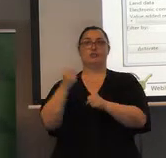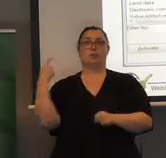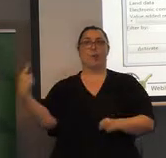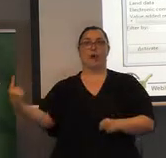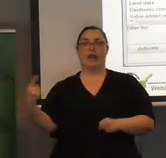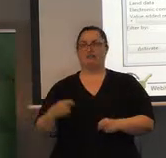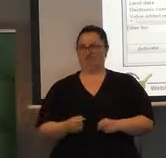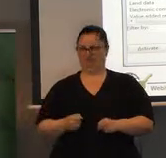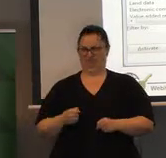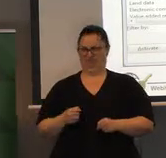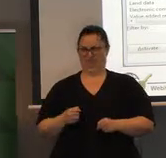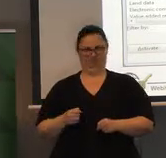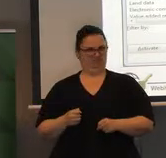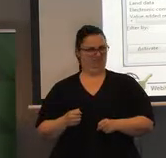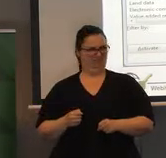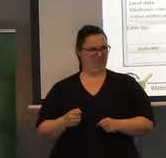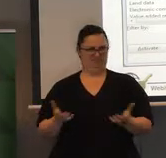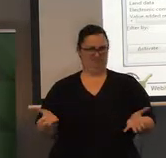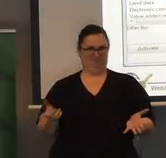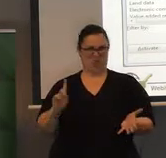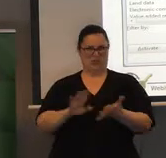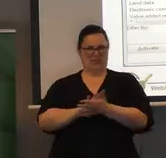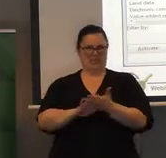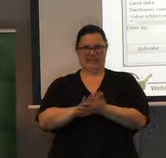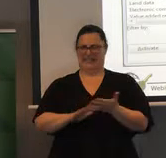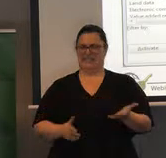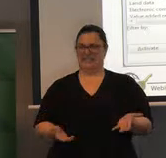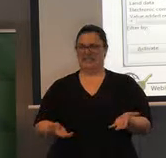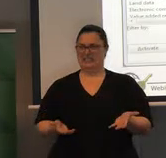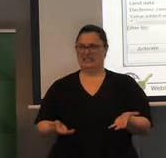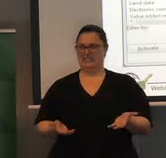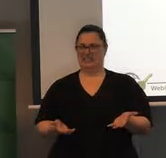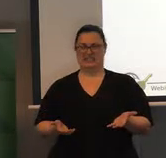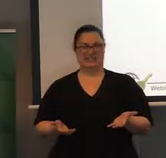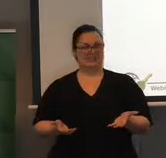IMG1, you think you're going to action that link? No, because you don't know where you're going.